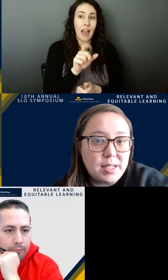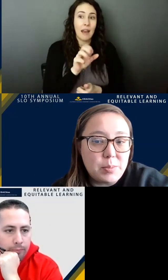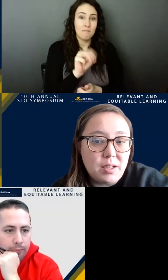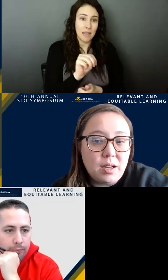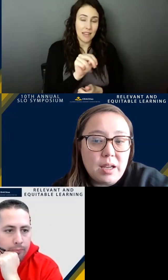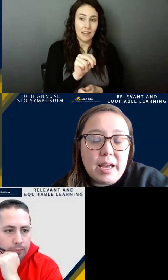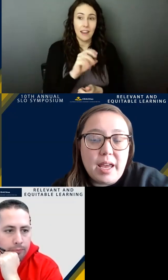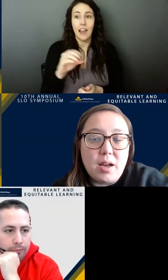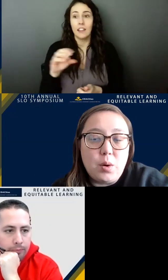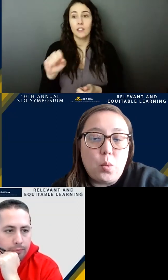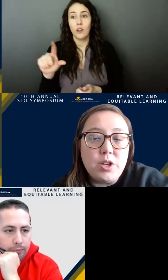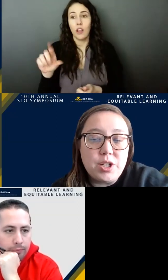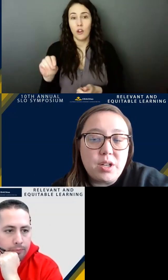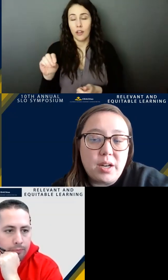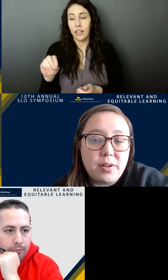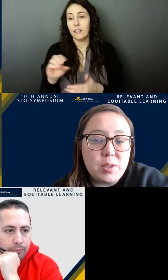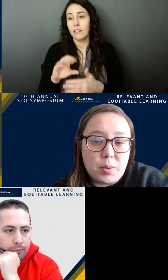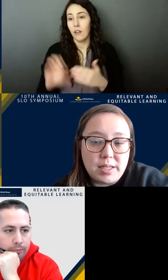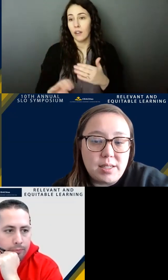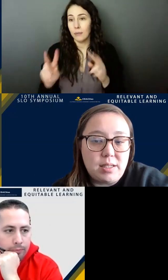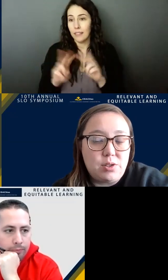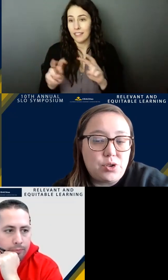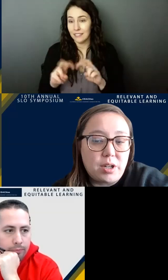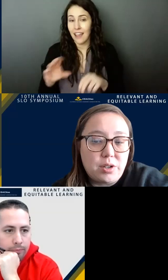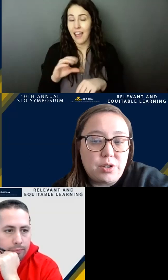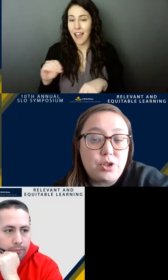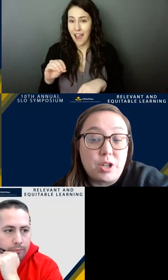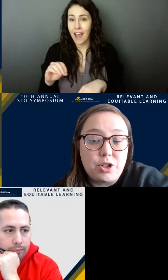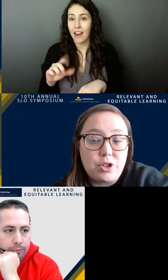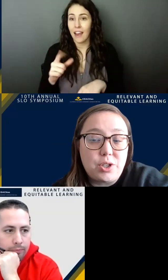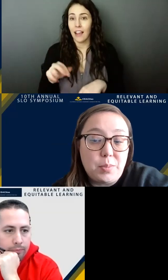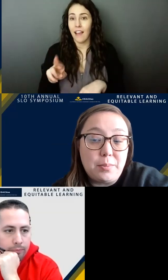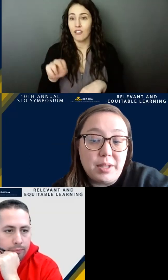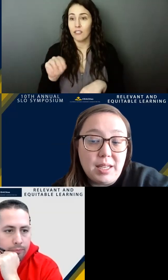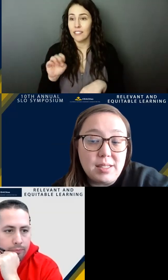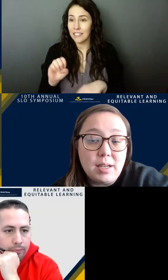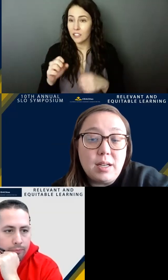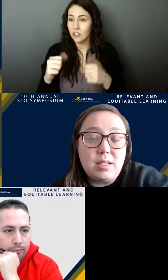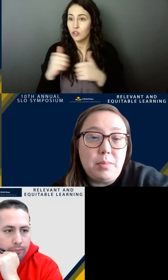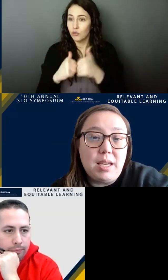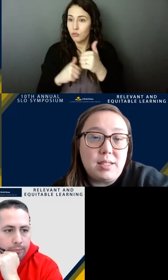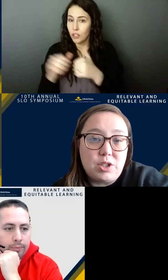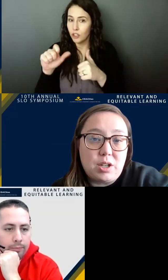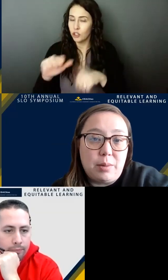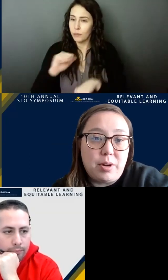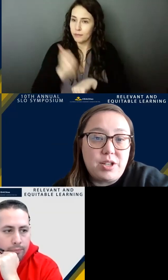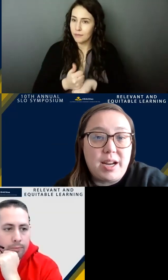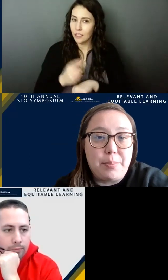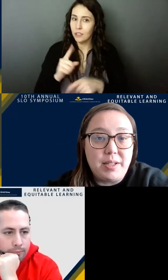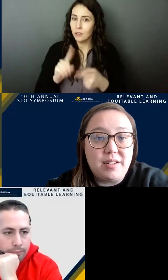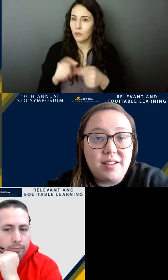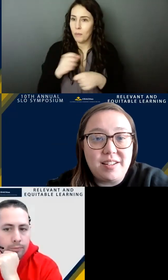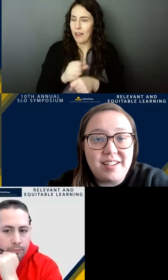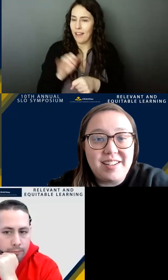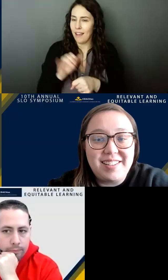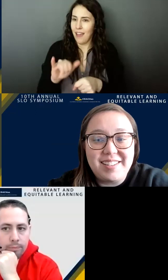outcomes assessment? And what shared governance processes and structures should be in place to make such collaboration